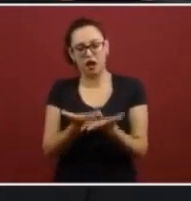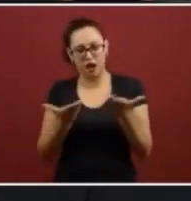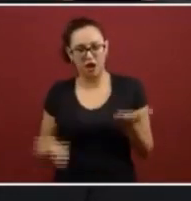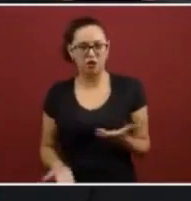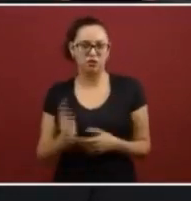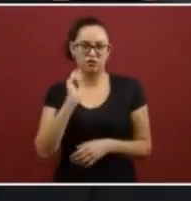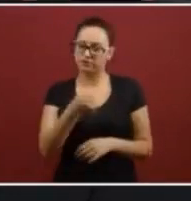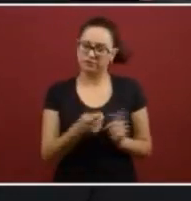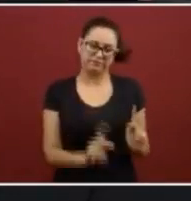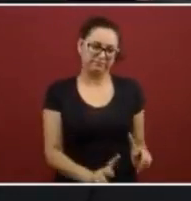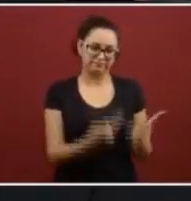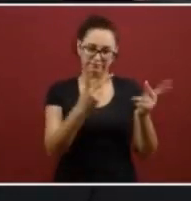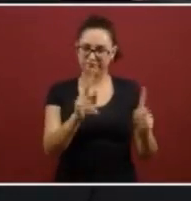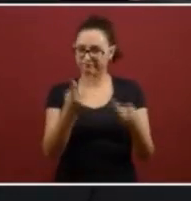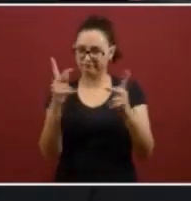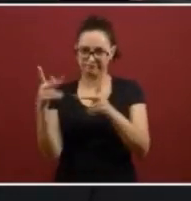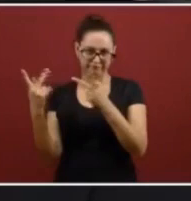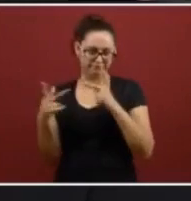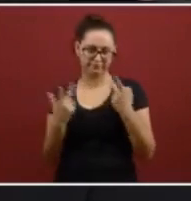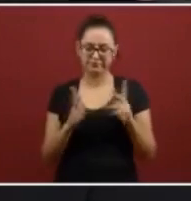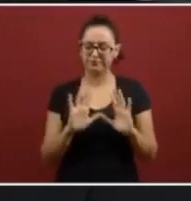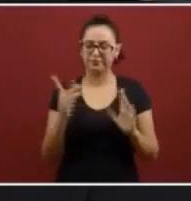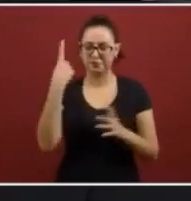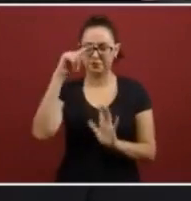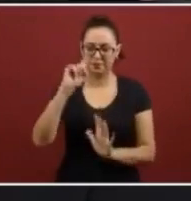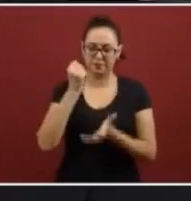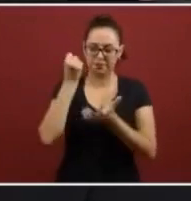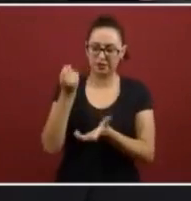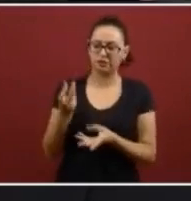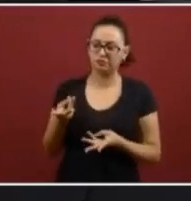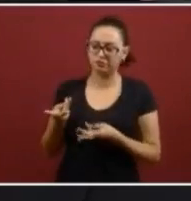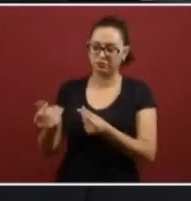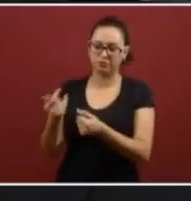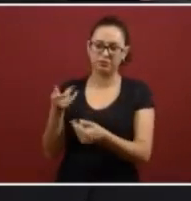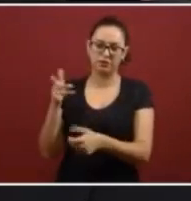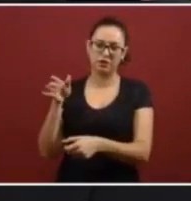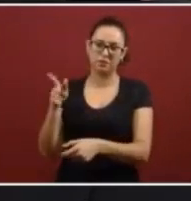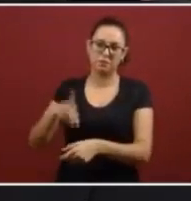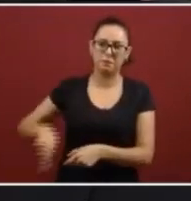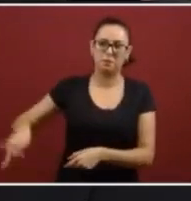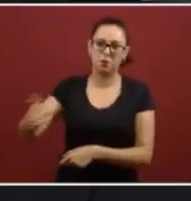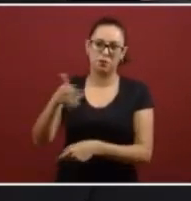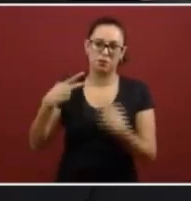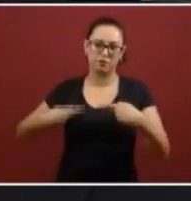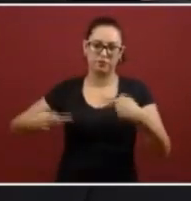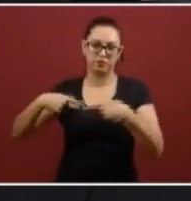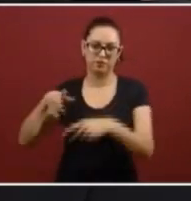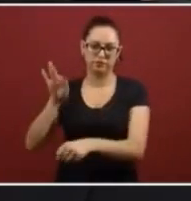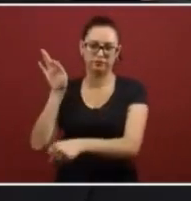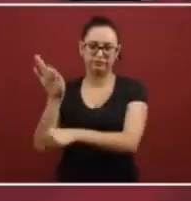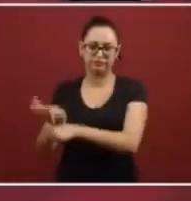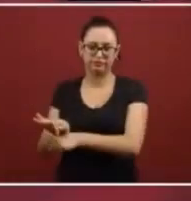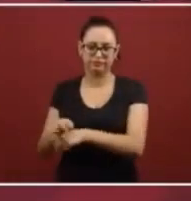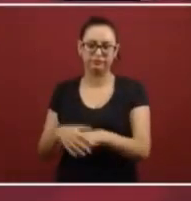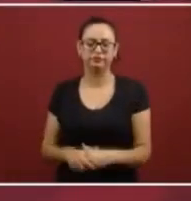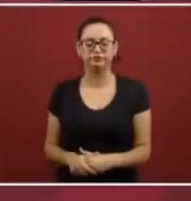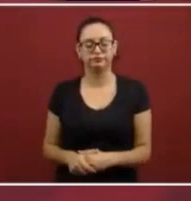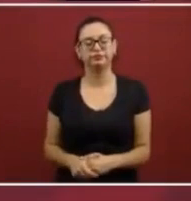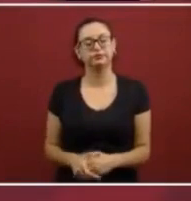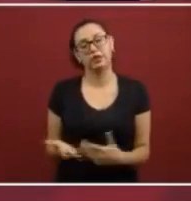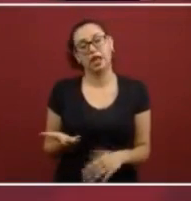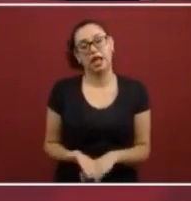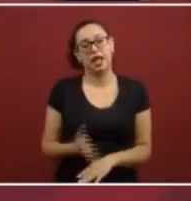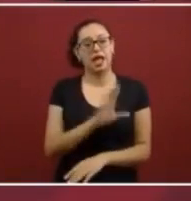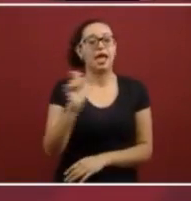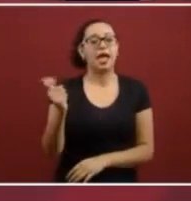to the marginadas. society. Son algunas casas que están en Acapulco y en Cozumel, que Oh, disfrutaban there's gonna anteriormente be some la nice ones presidencia in de la República,